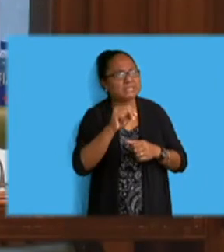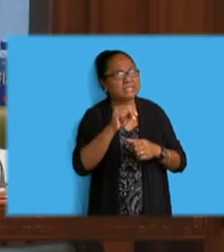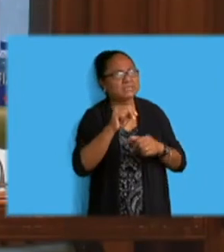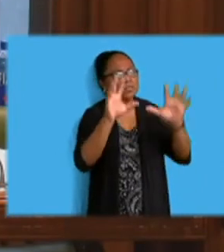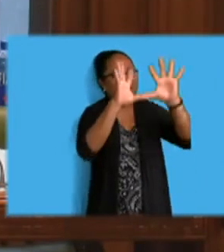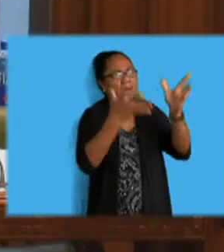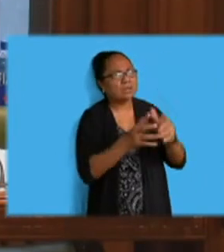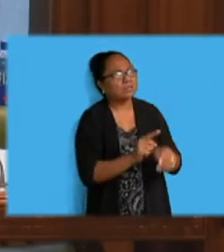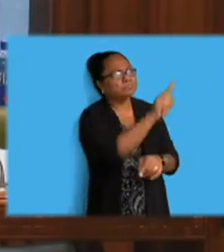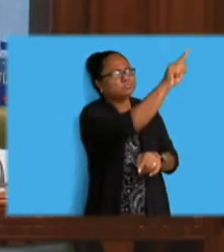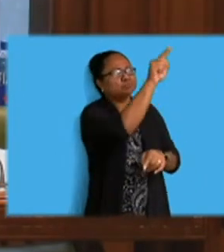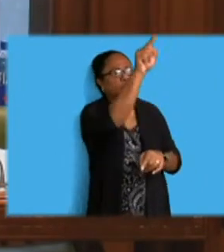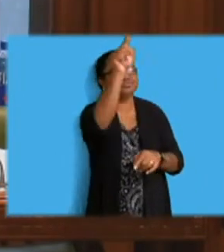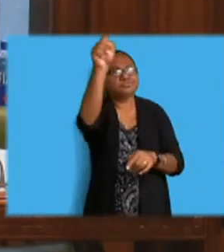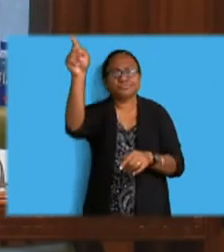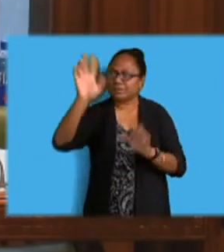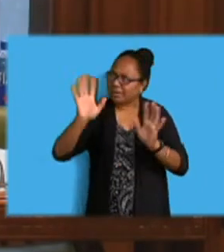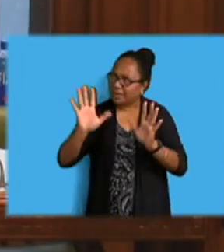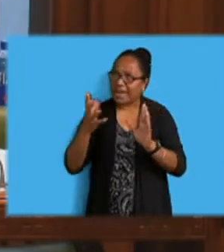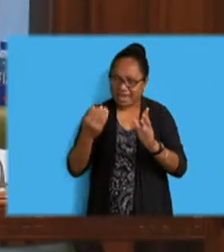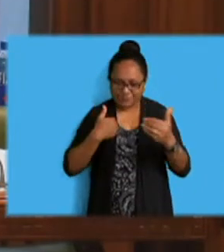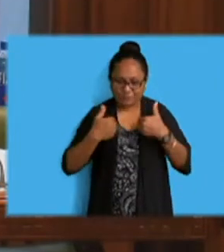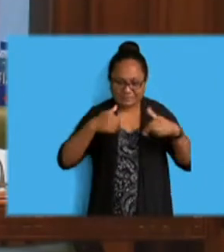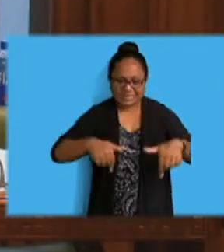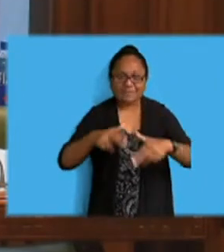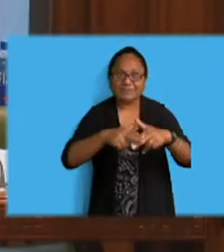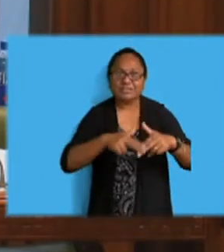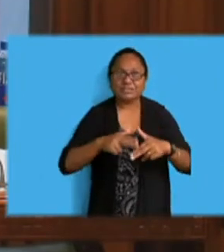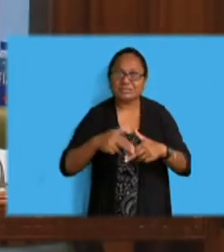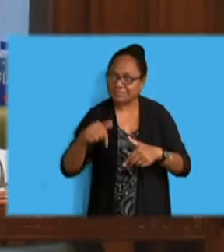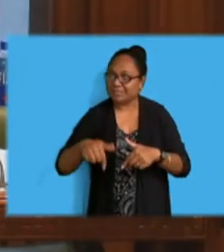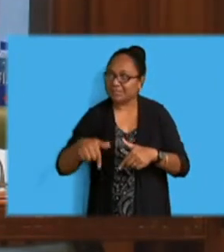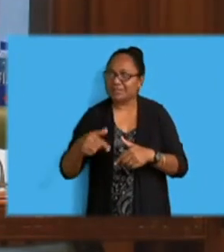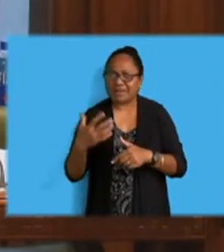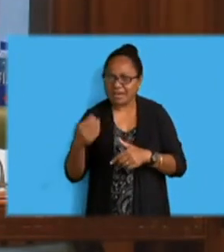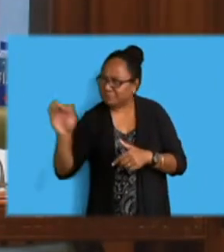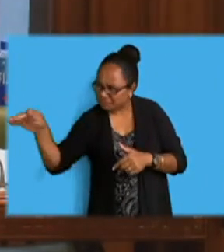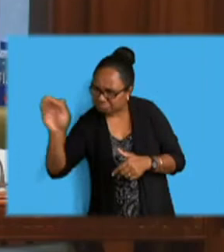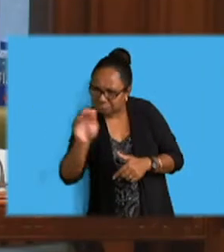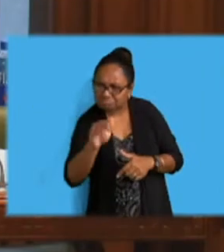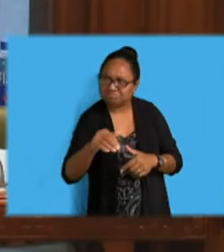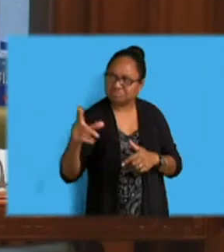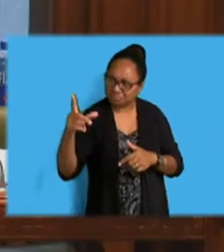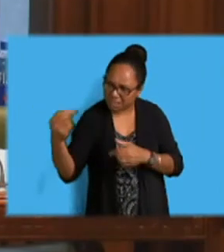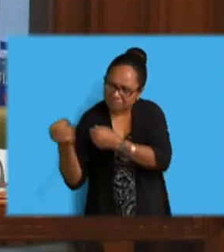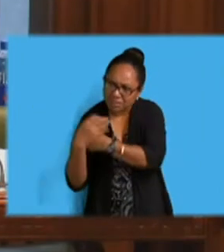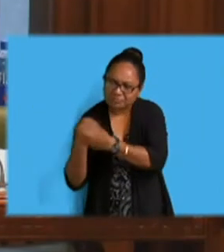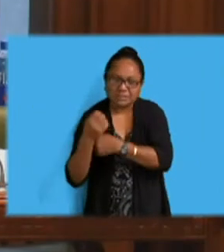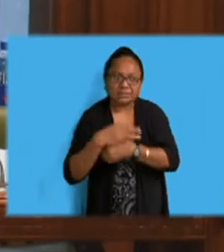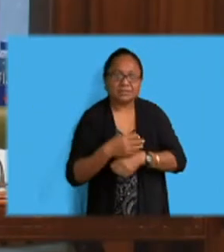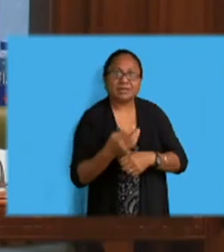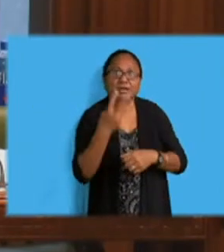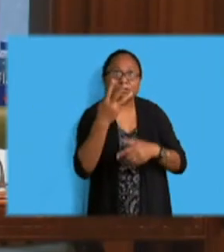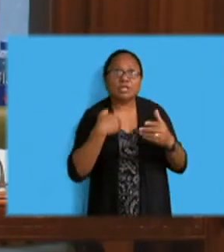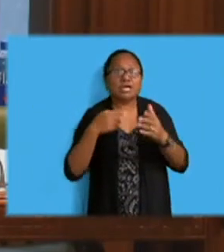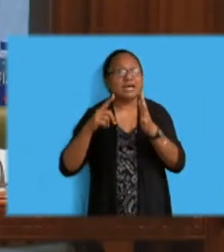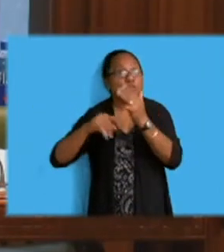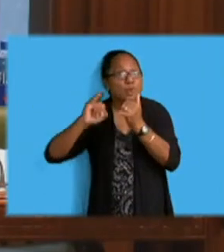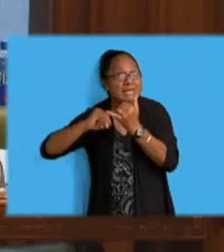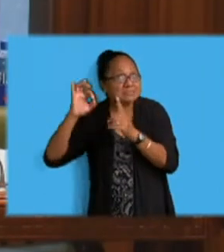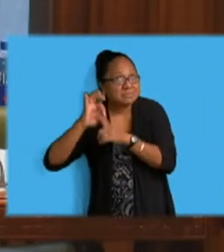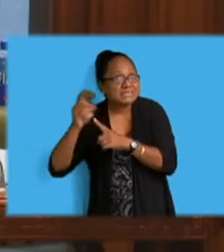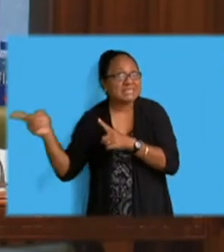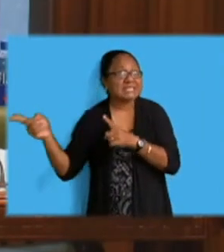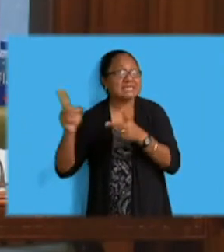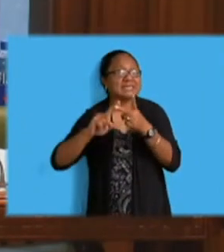the world asking for a commission to come and tell us. We have got expertise at our doorstep. Our 3 universities, University of South Pacific,